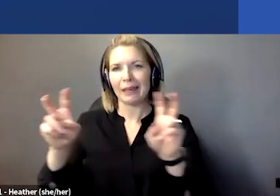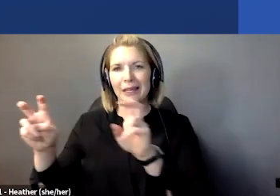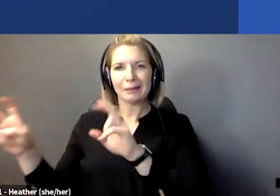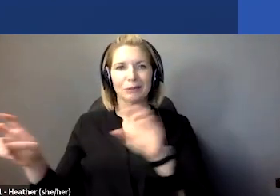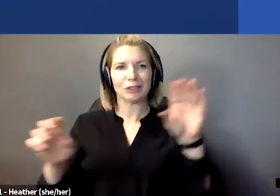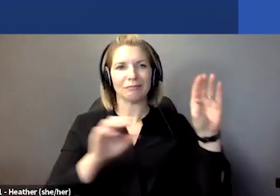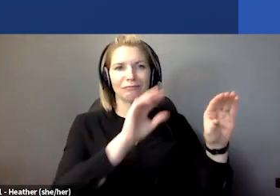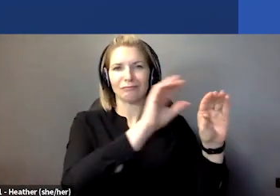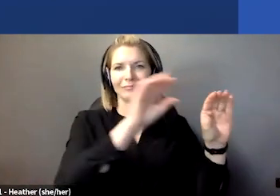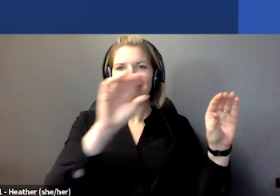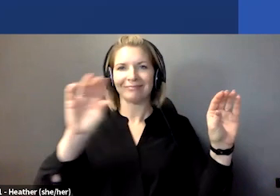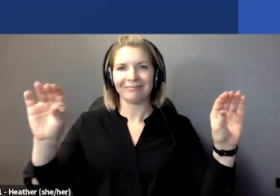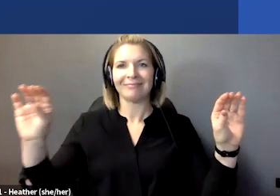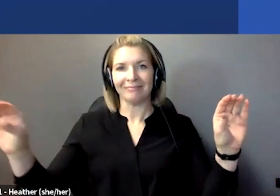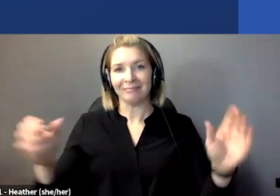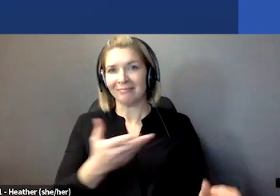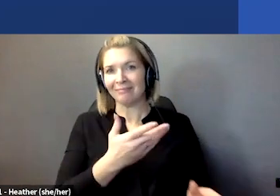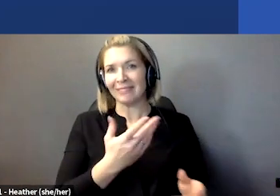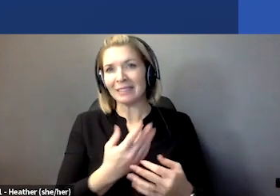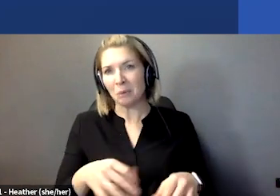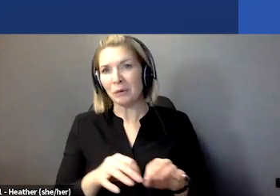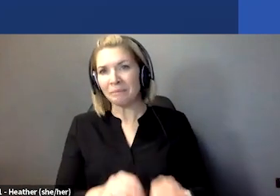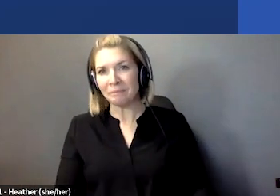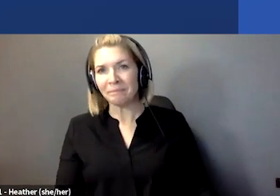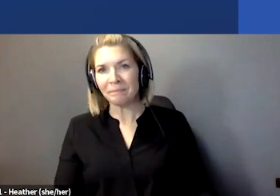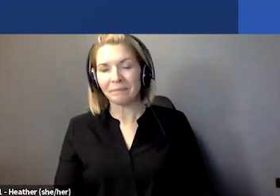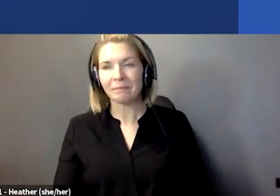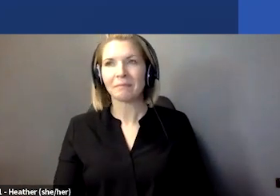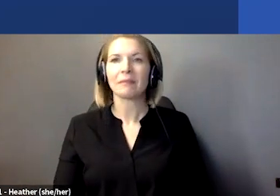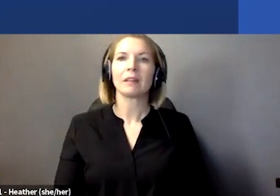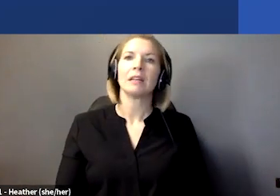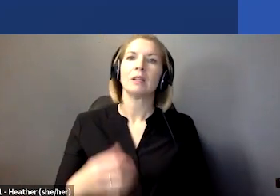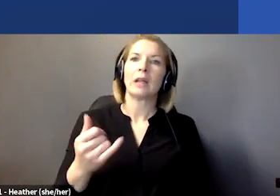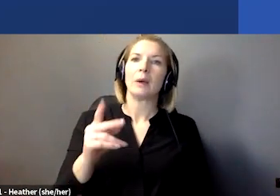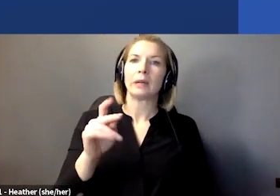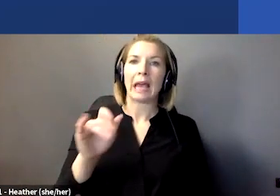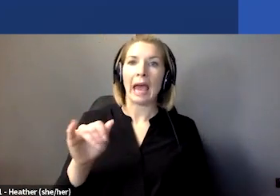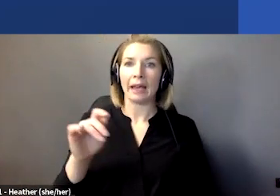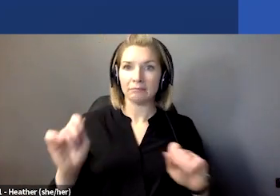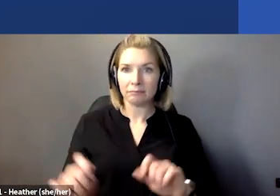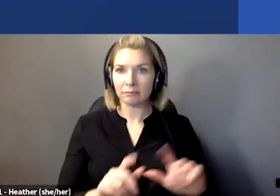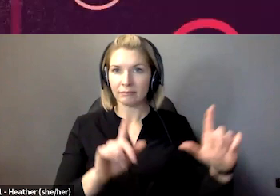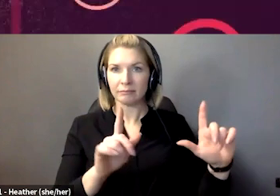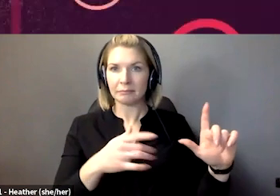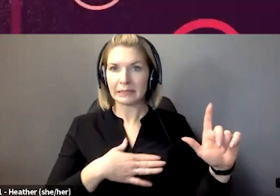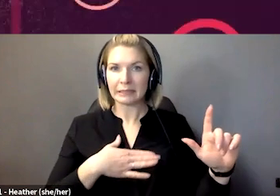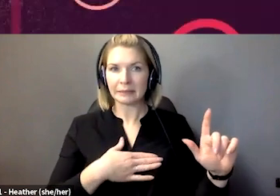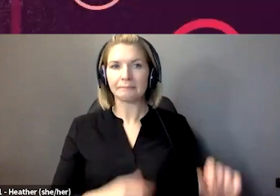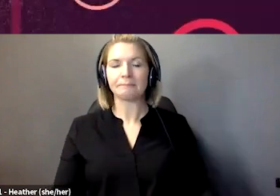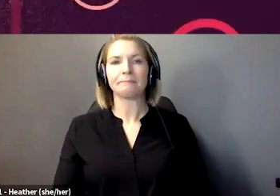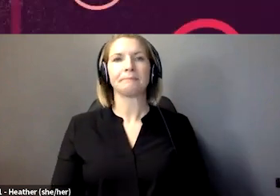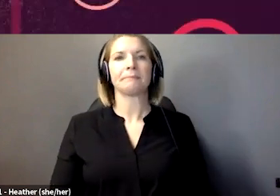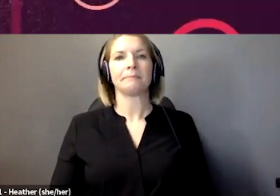of our work environments. Those are critical. So Kay, I'm going to ask you to kind of move to the next slide, if you don't mind. Sure.